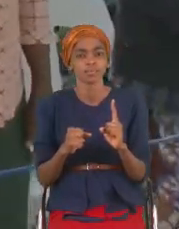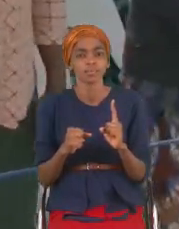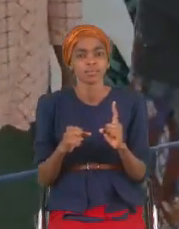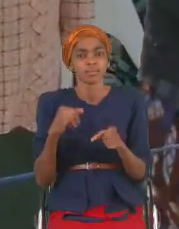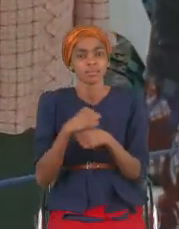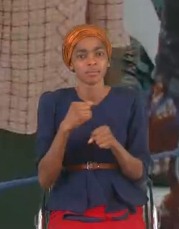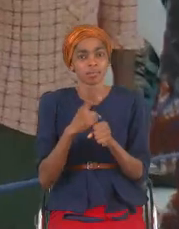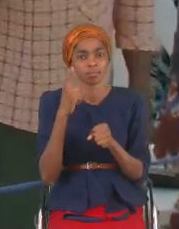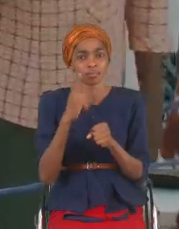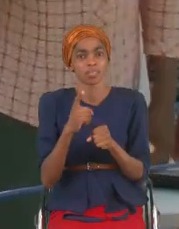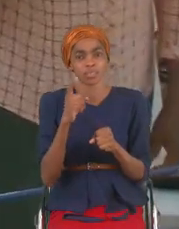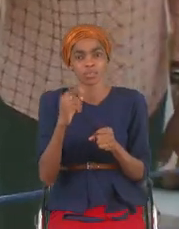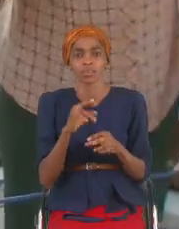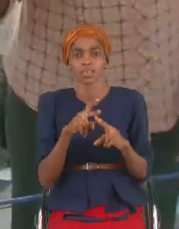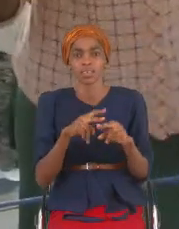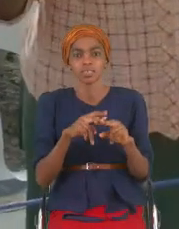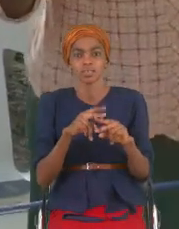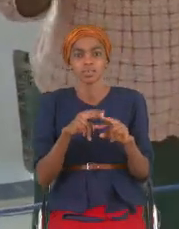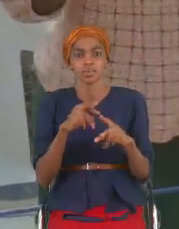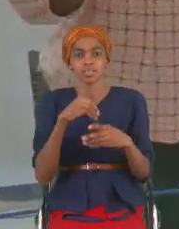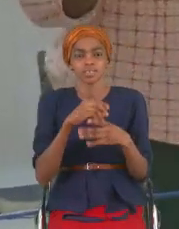make you salt in the earth,